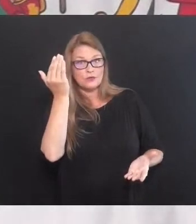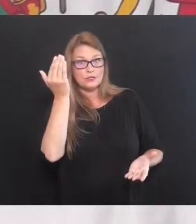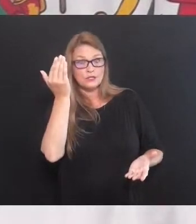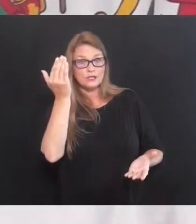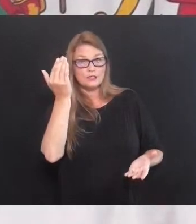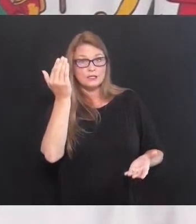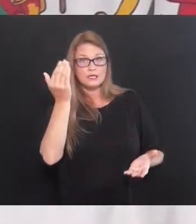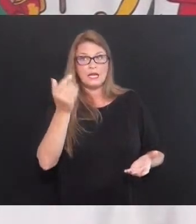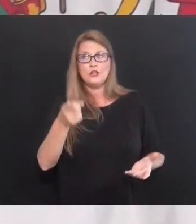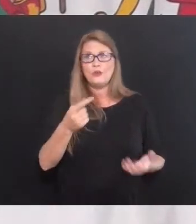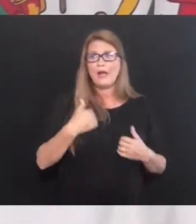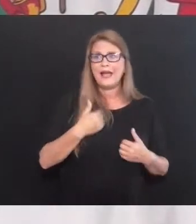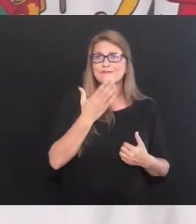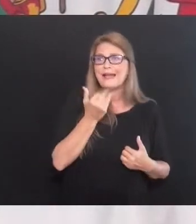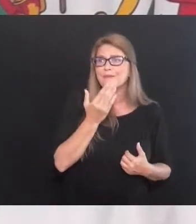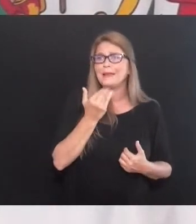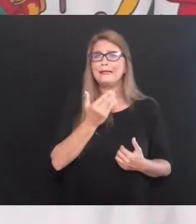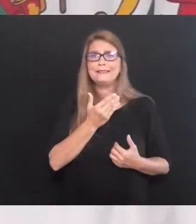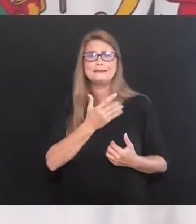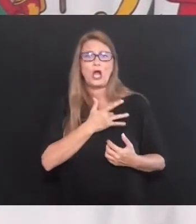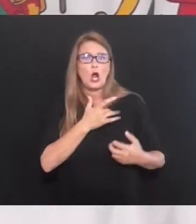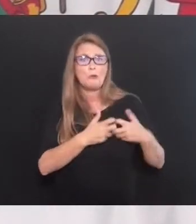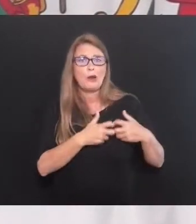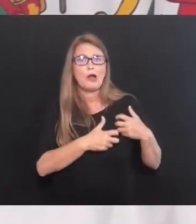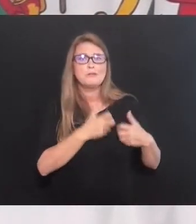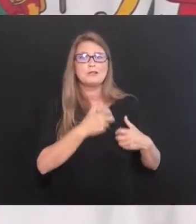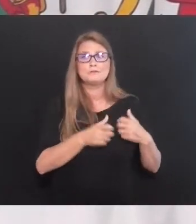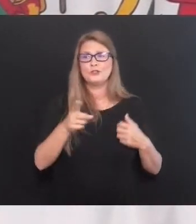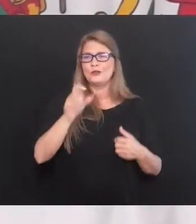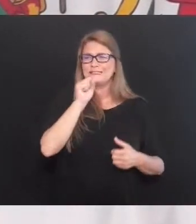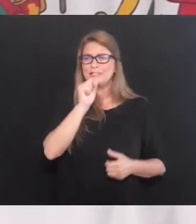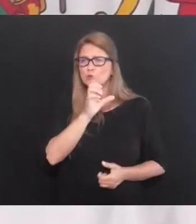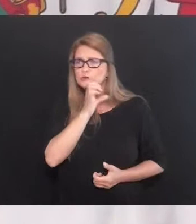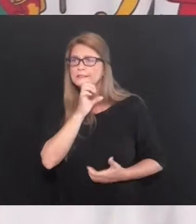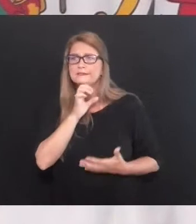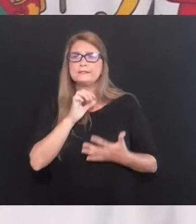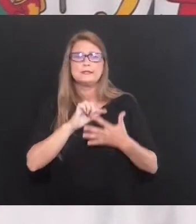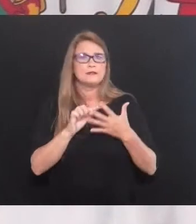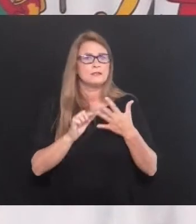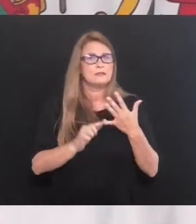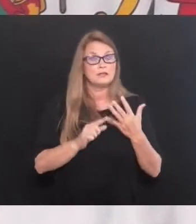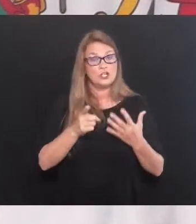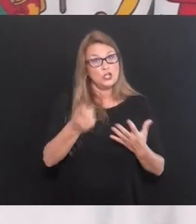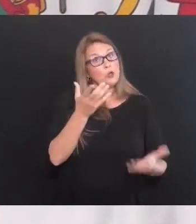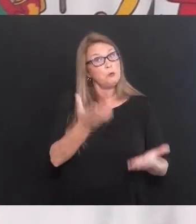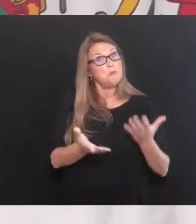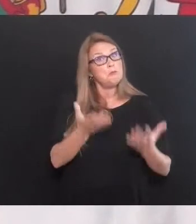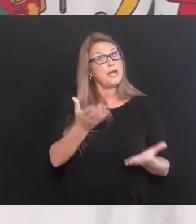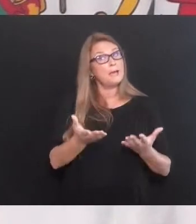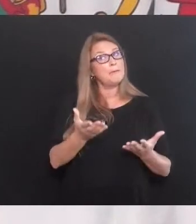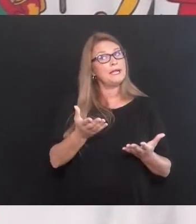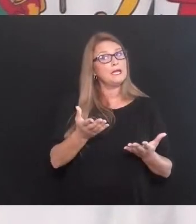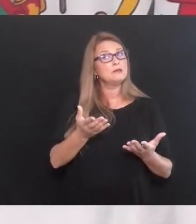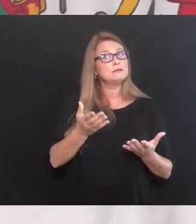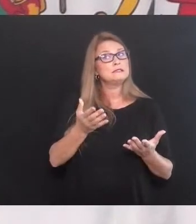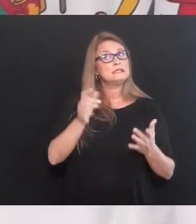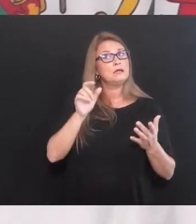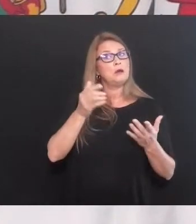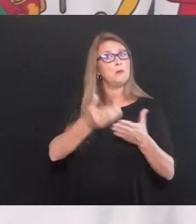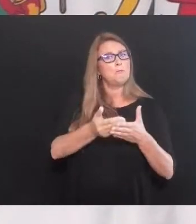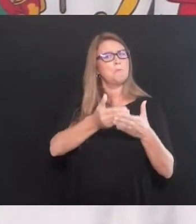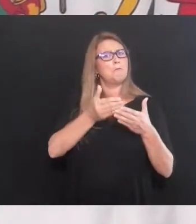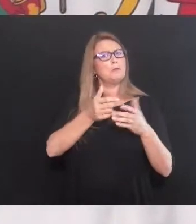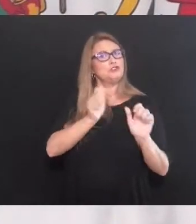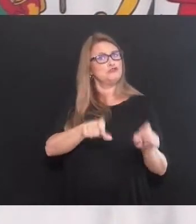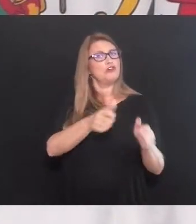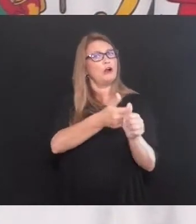have diabetes, heart conditions, whatever it may be, you're an elderly person and everything, you may want to think really, really hard about going into a big crowd